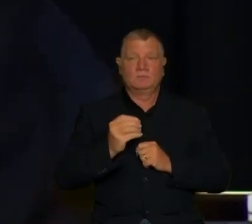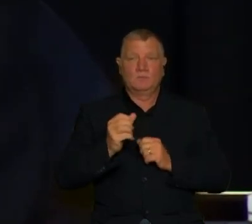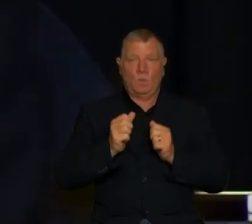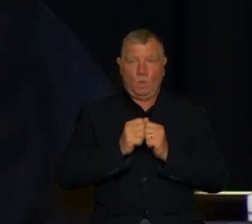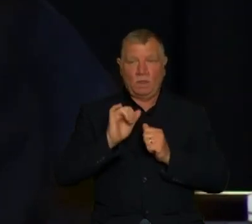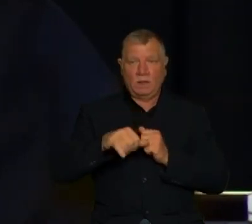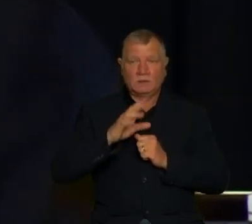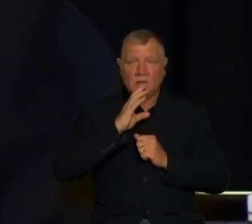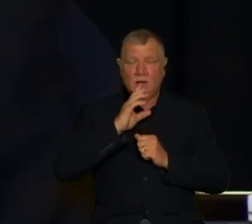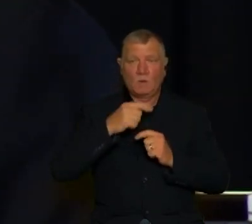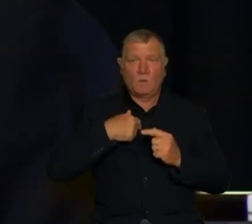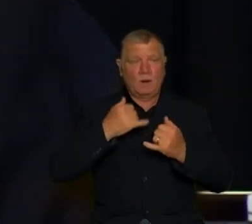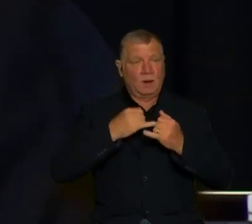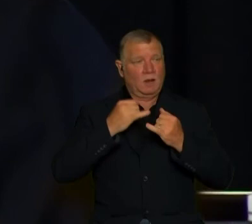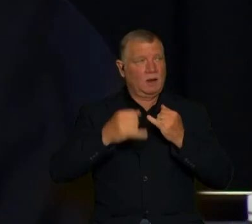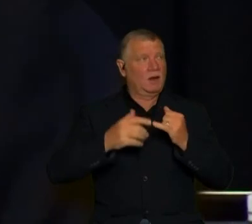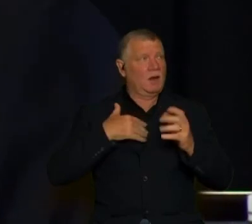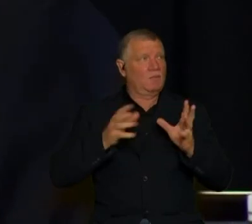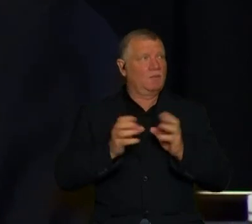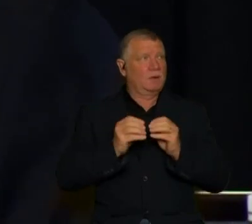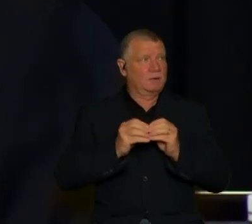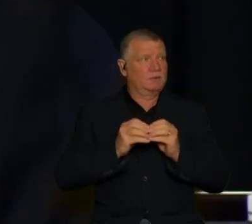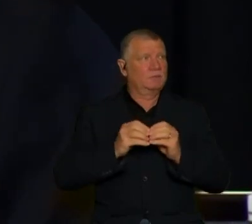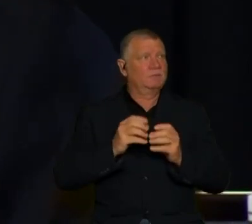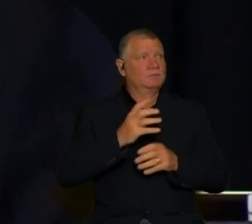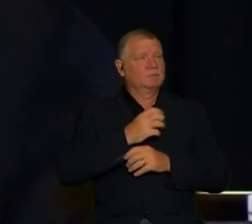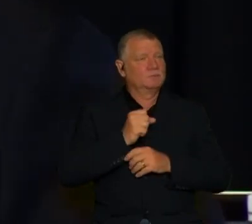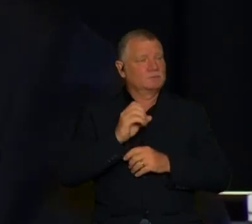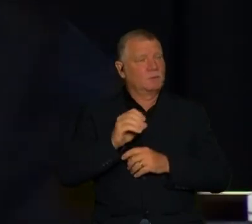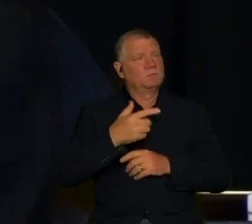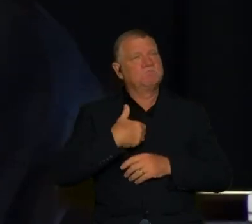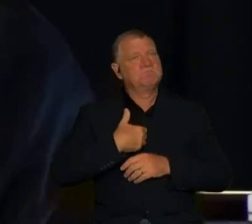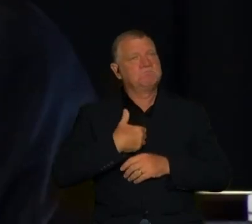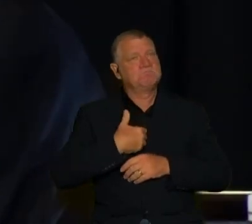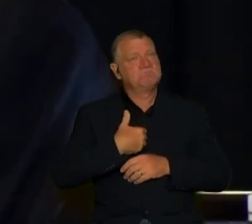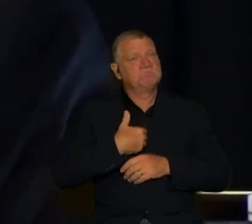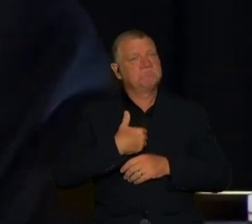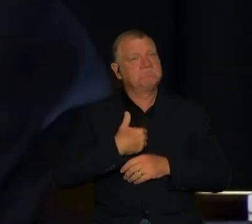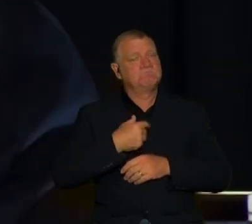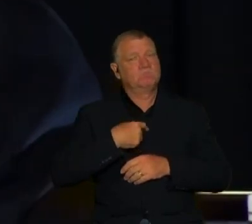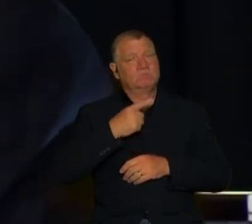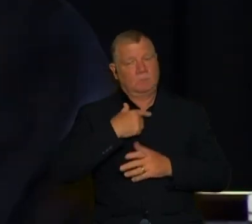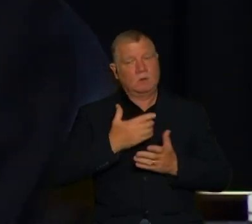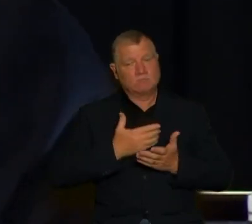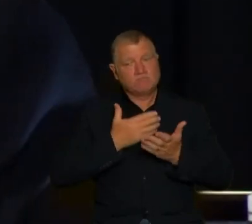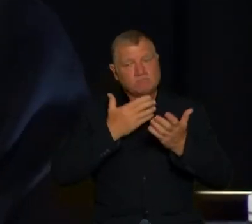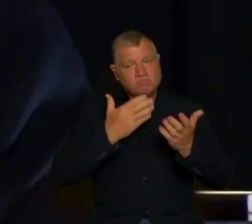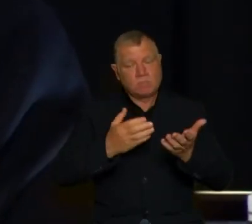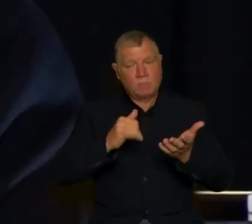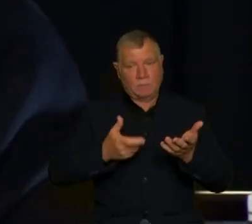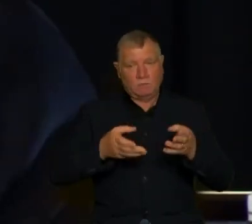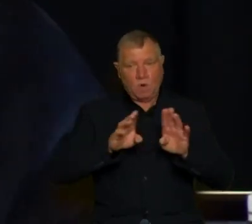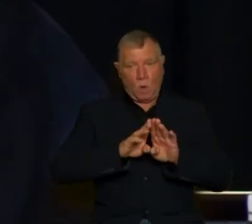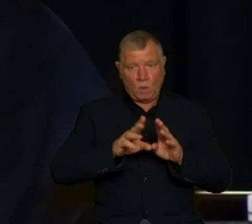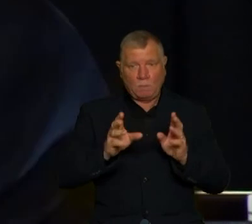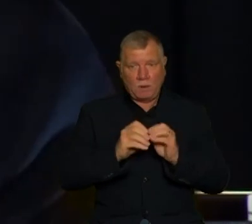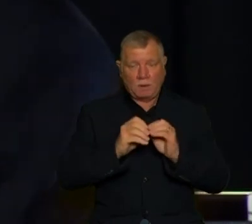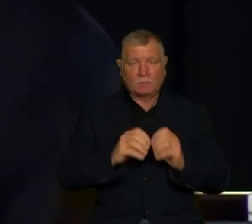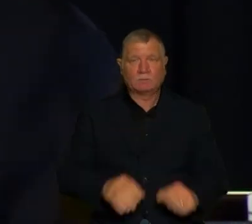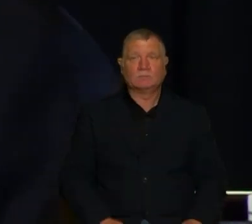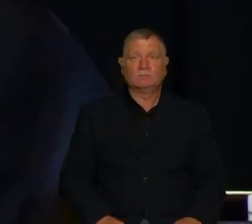And with that said, I think we're at the end of our meeting. So I move that we adjourn the